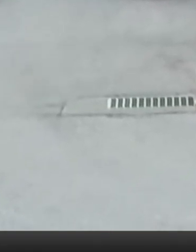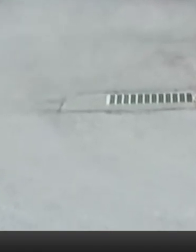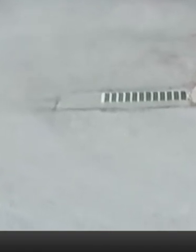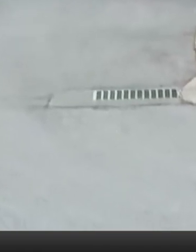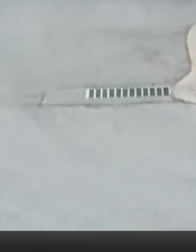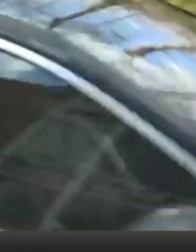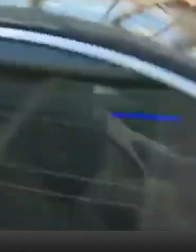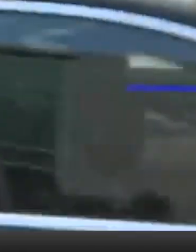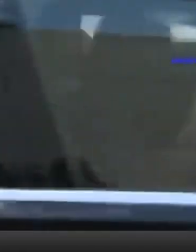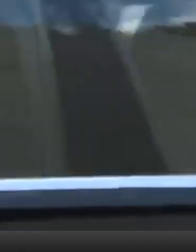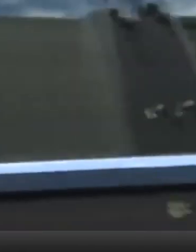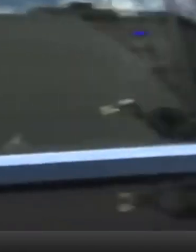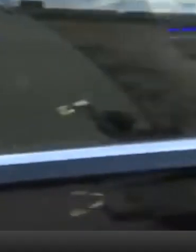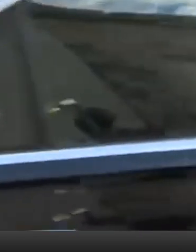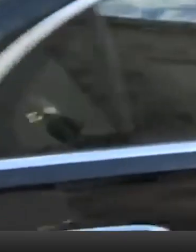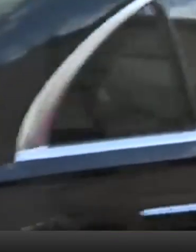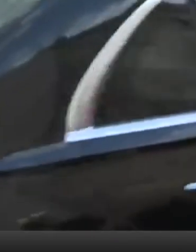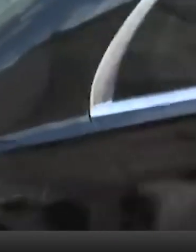Okay, we're looking at this.